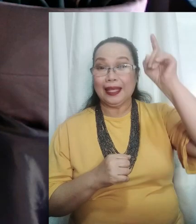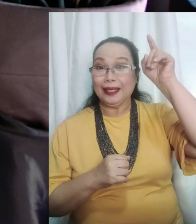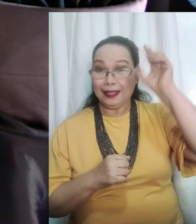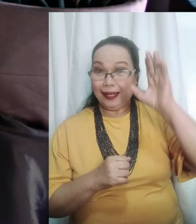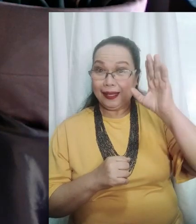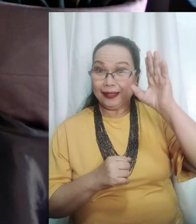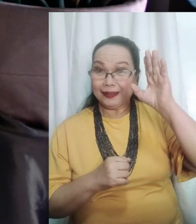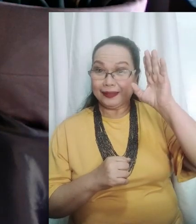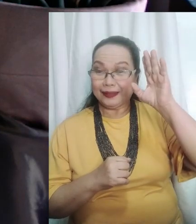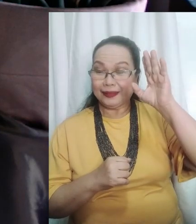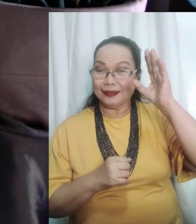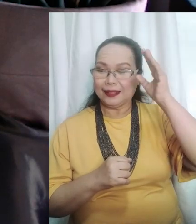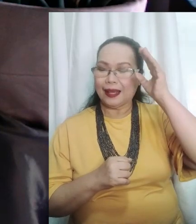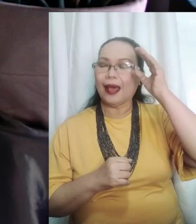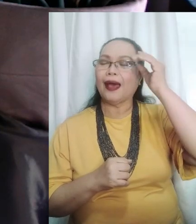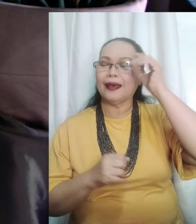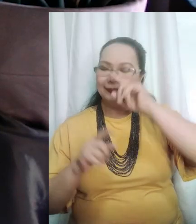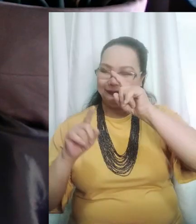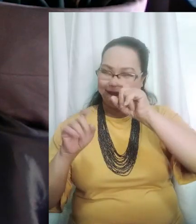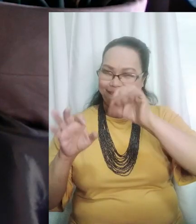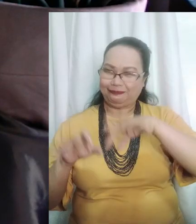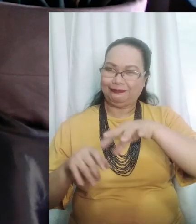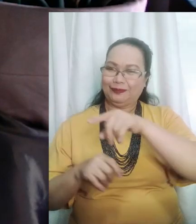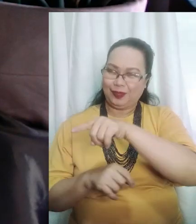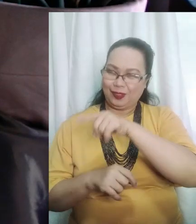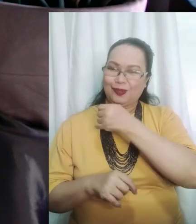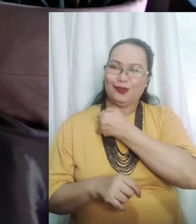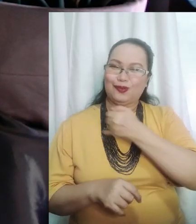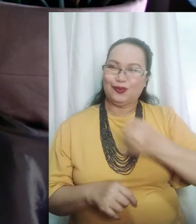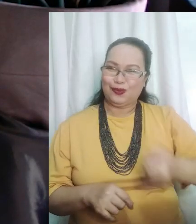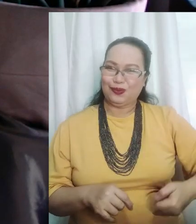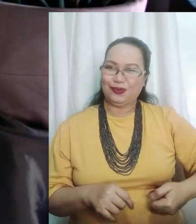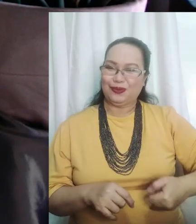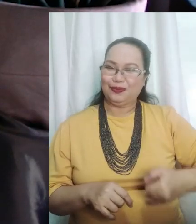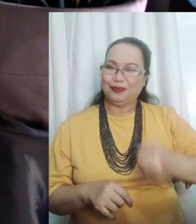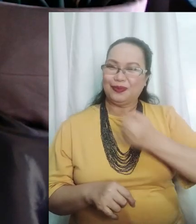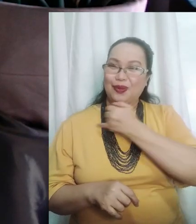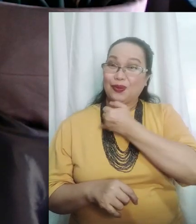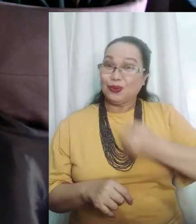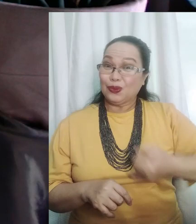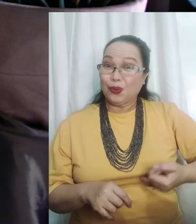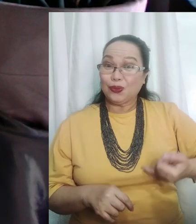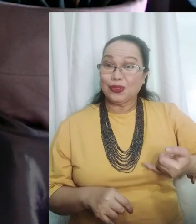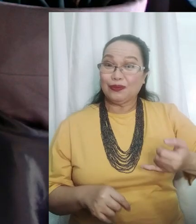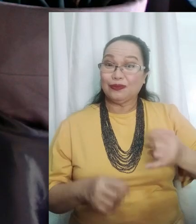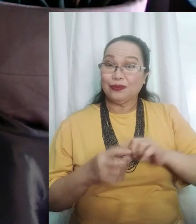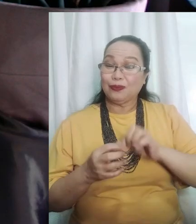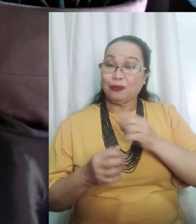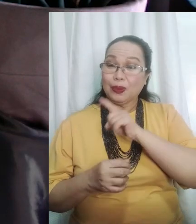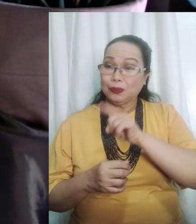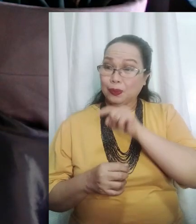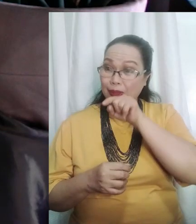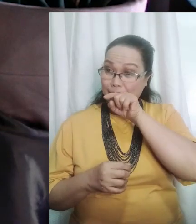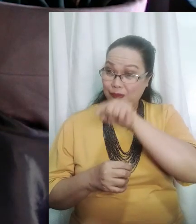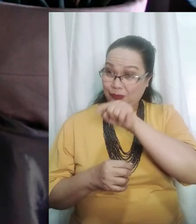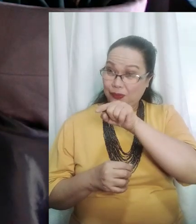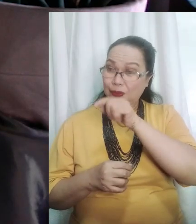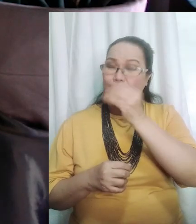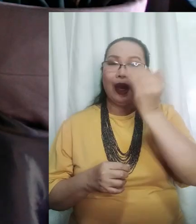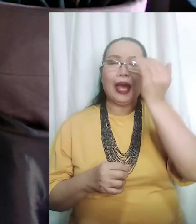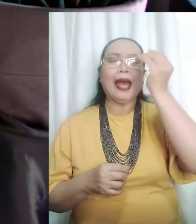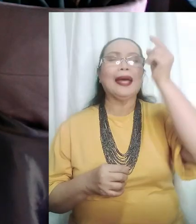by God. Why? To test Joseph. Test him with what? To determine